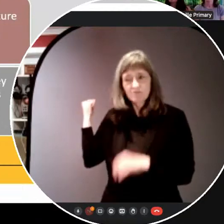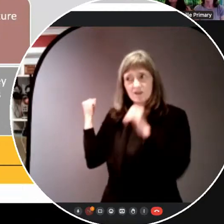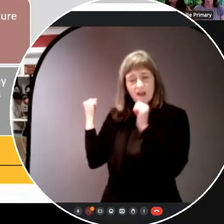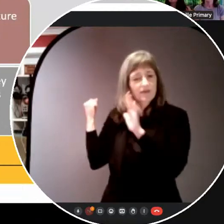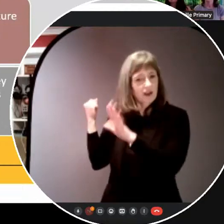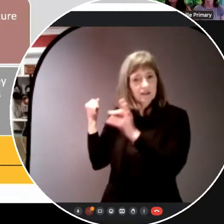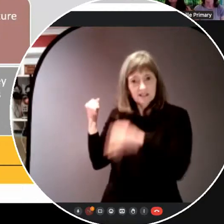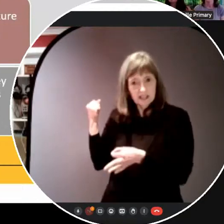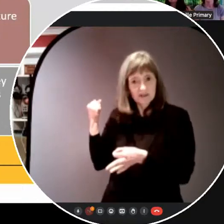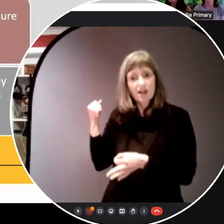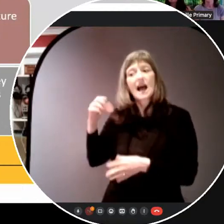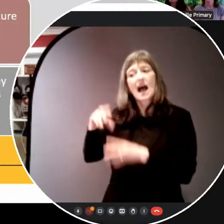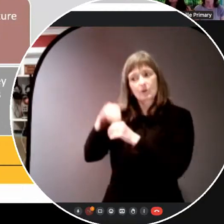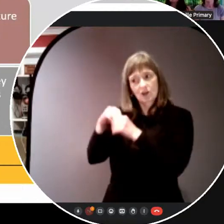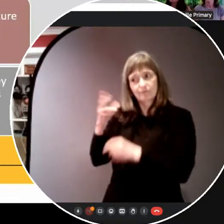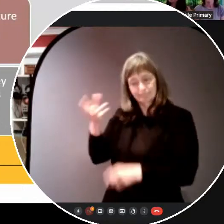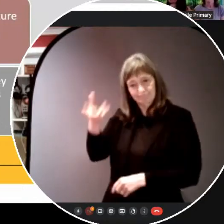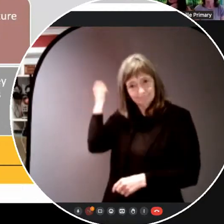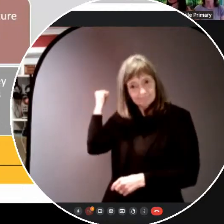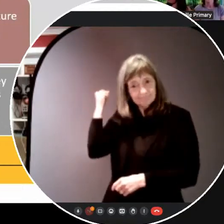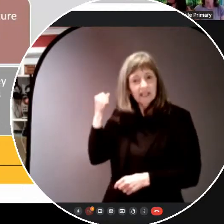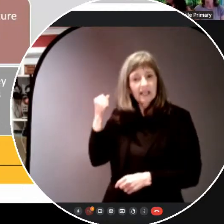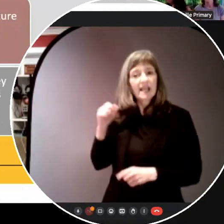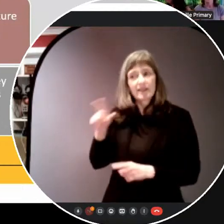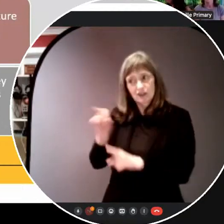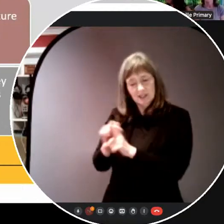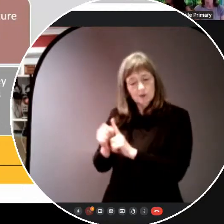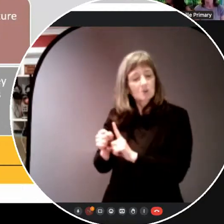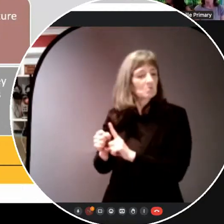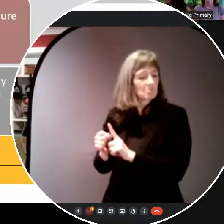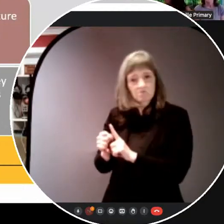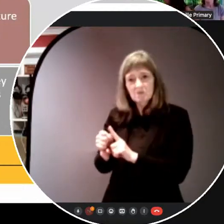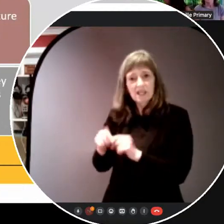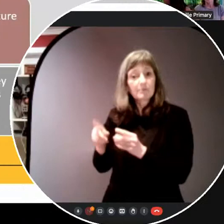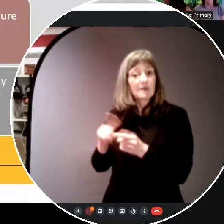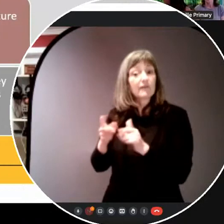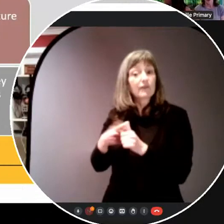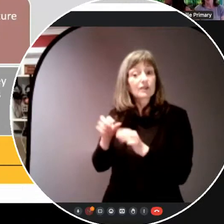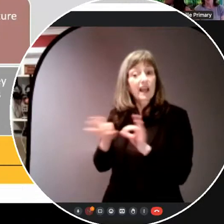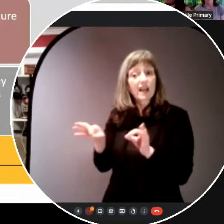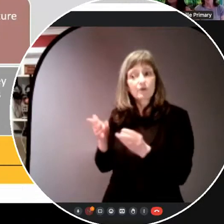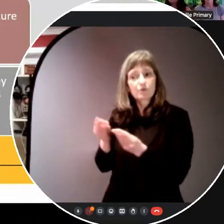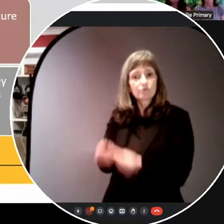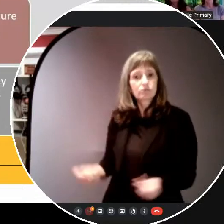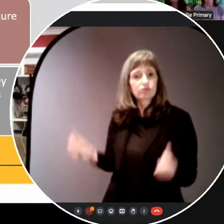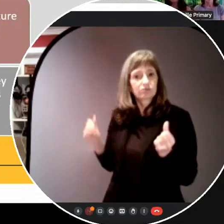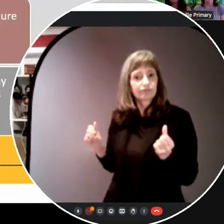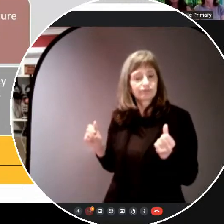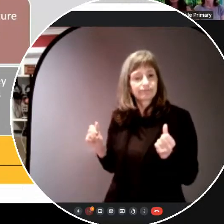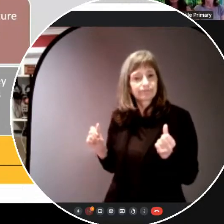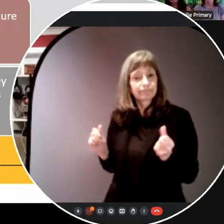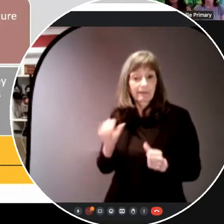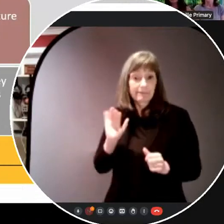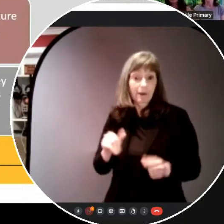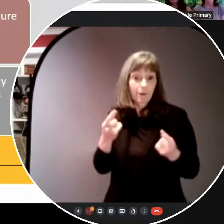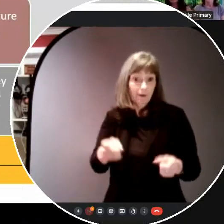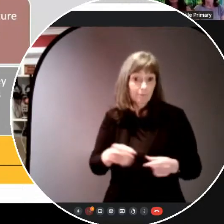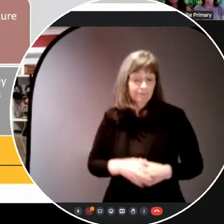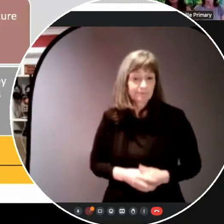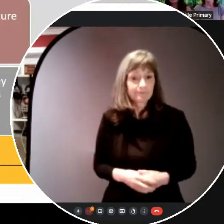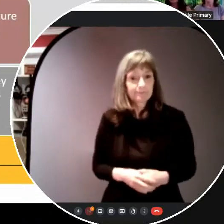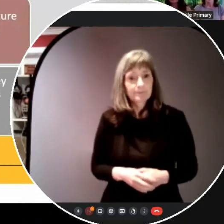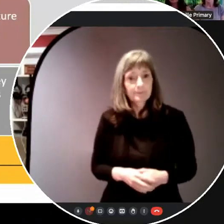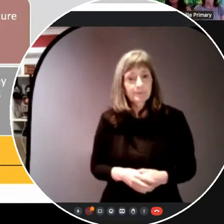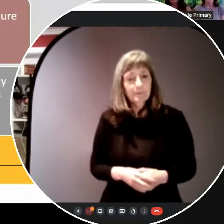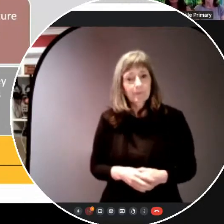Because of the circumstances beyond their control, their first language all but died out. And that is exactly what happened. Like the French, but